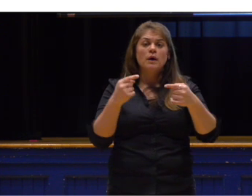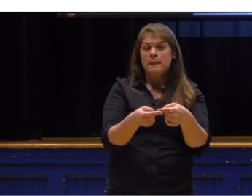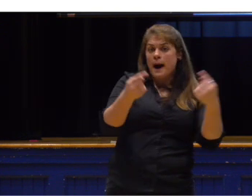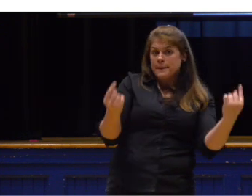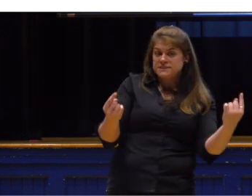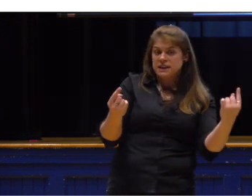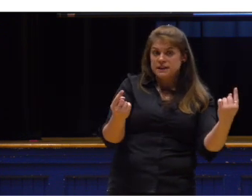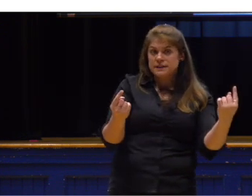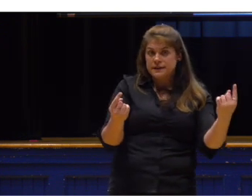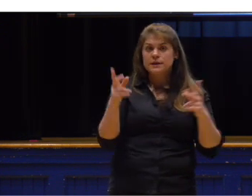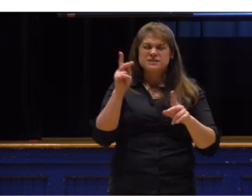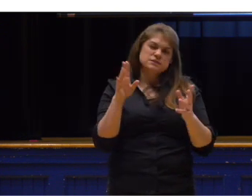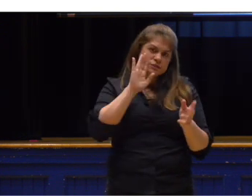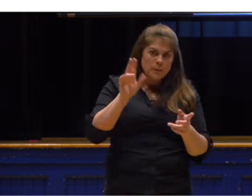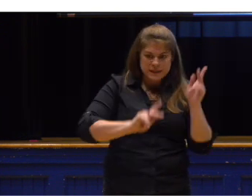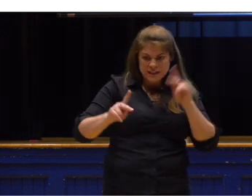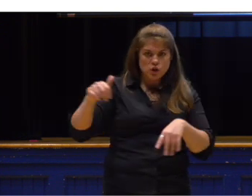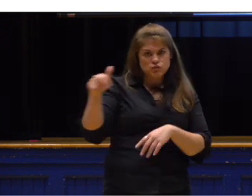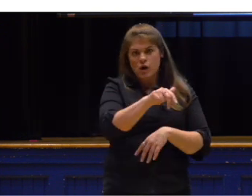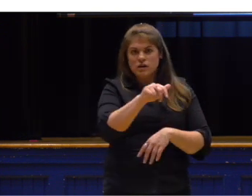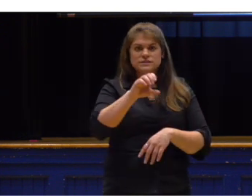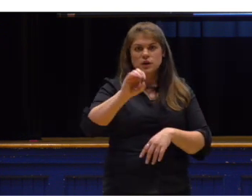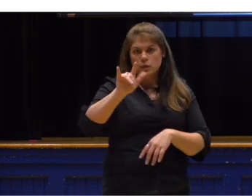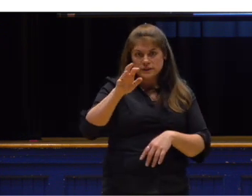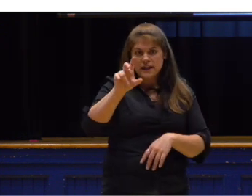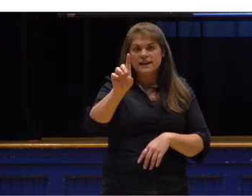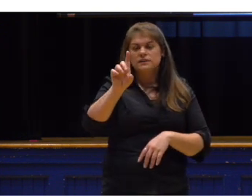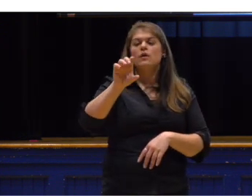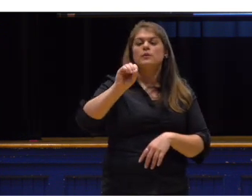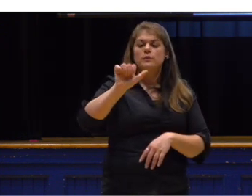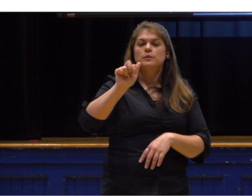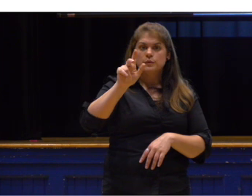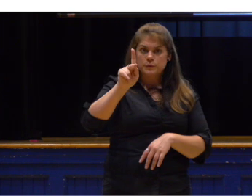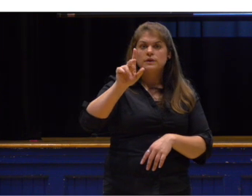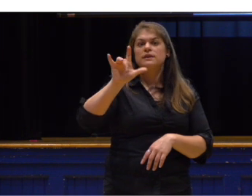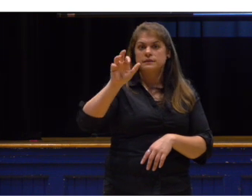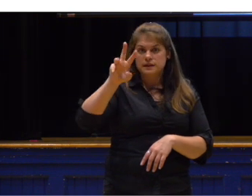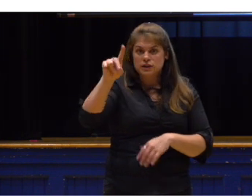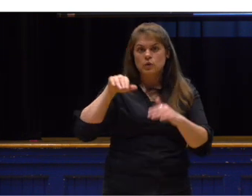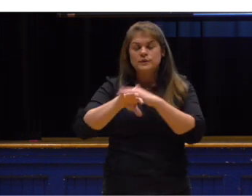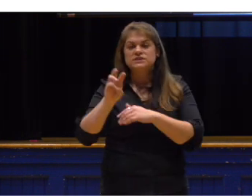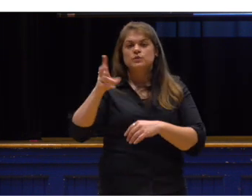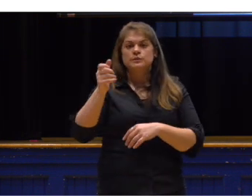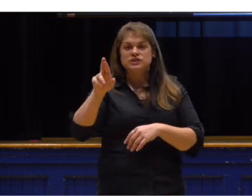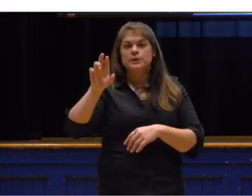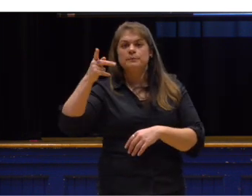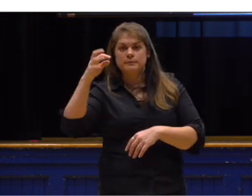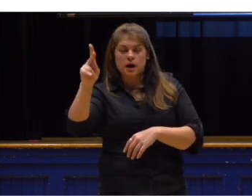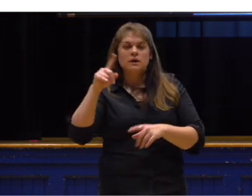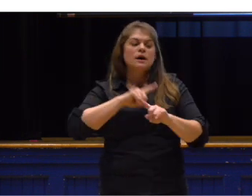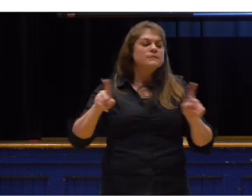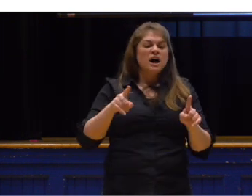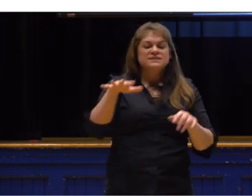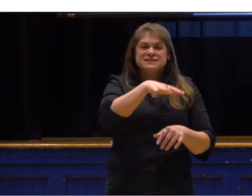direction, and as we know, people cross here at Oakland and go into the park, but if you're coming from the opposite direction and you're on this side of Sumner, there really isn't any